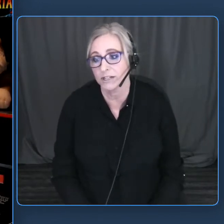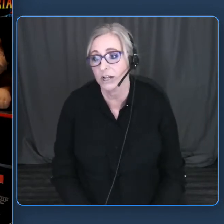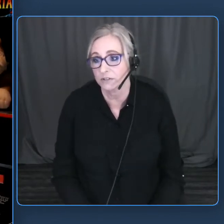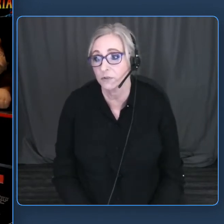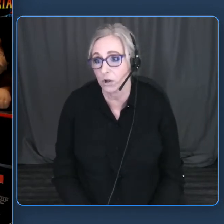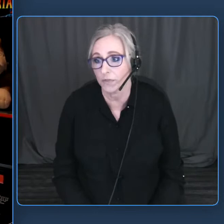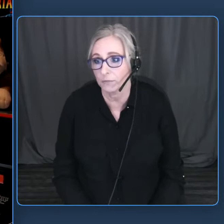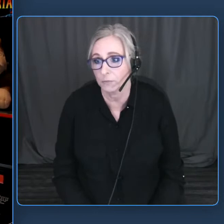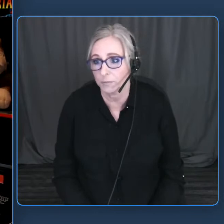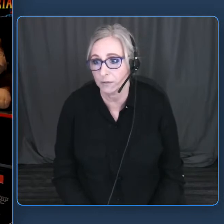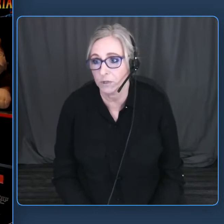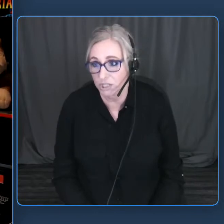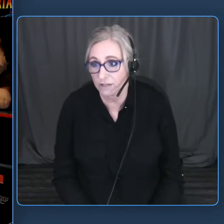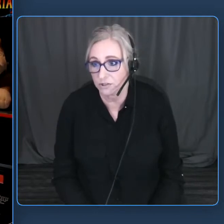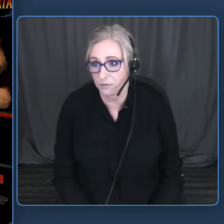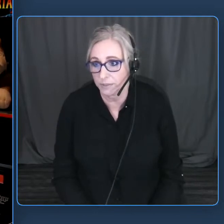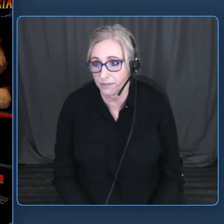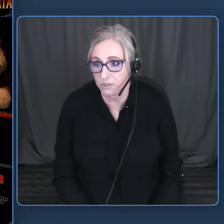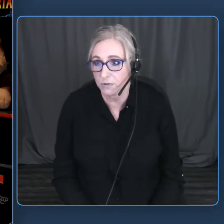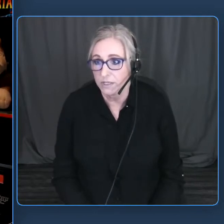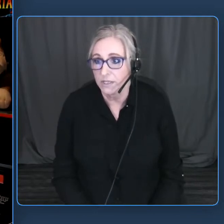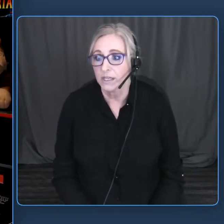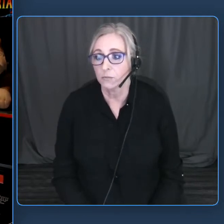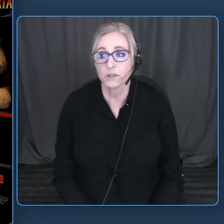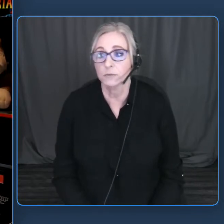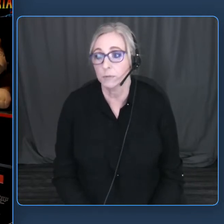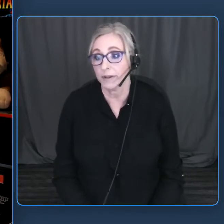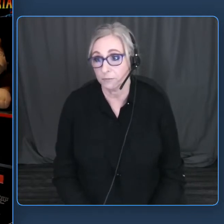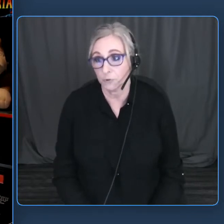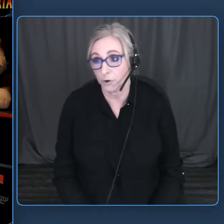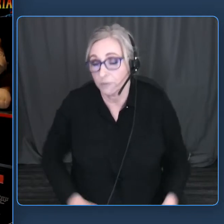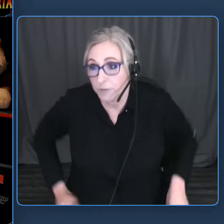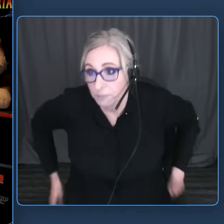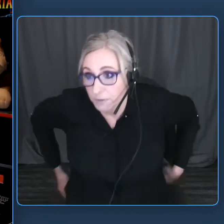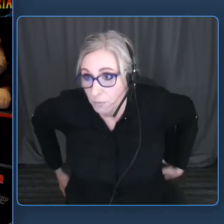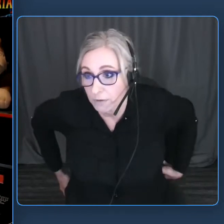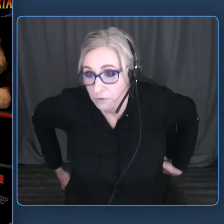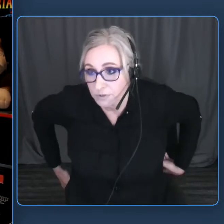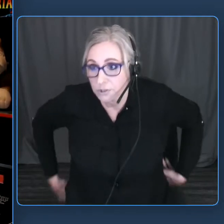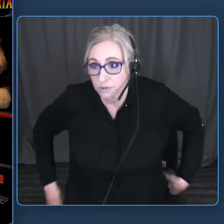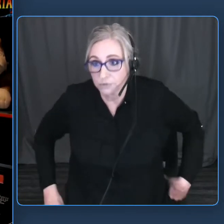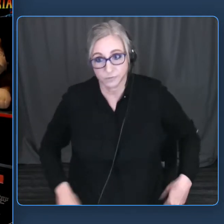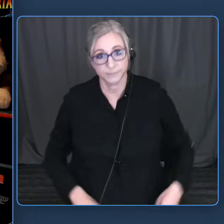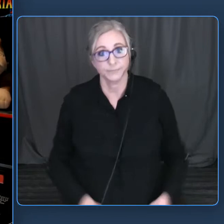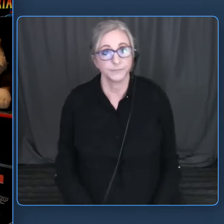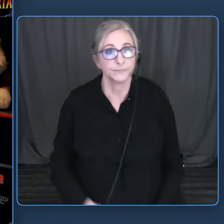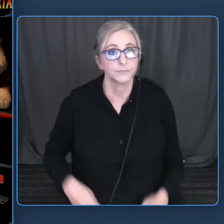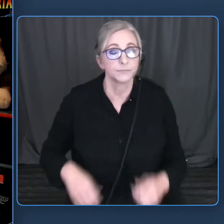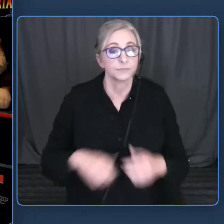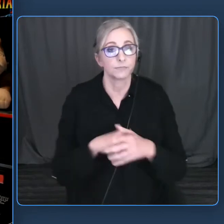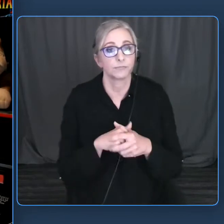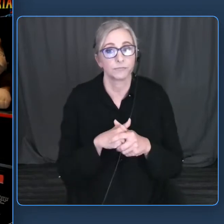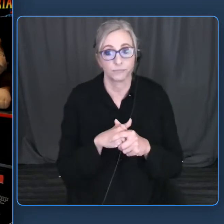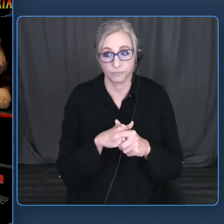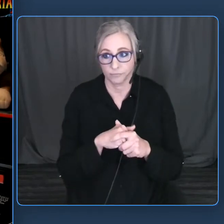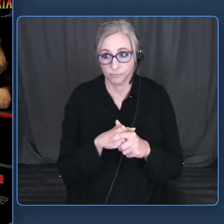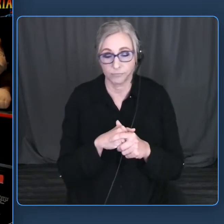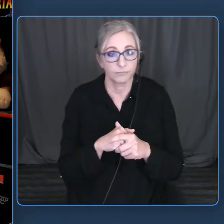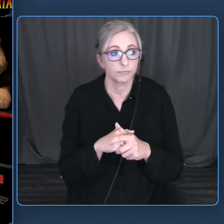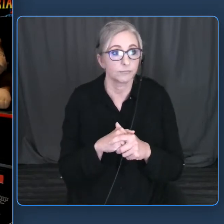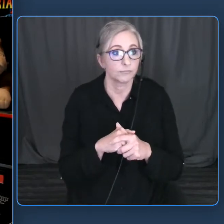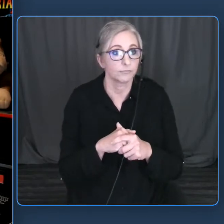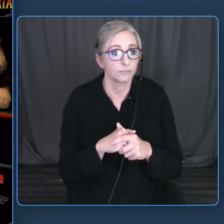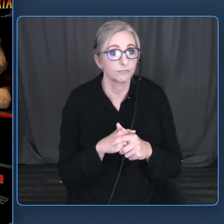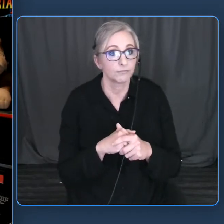vision. So imagine how difficult that would be, what a challenge that would be. So it really would be great if we could be aware of those issues.